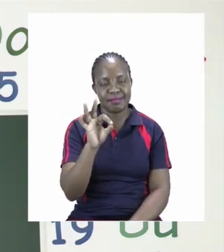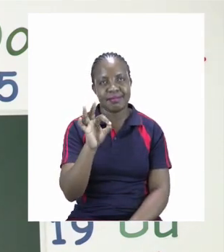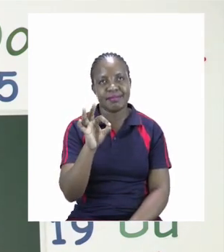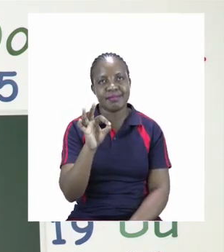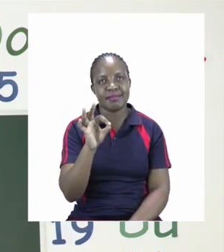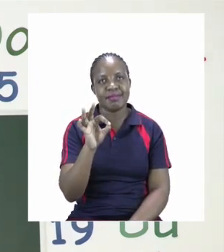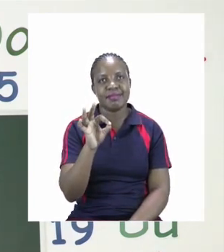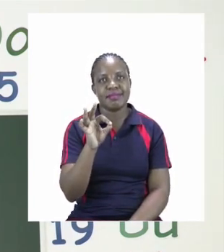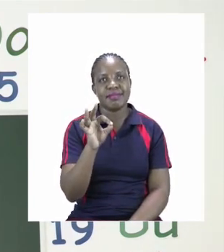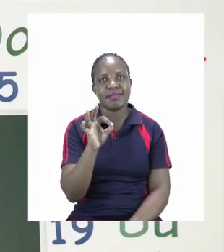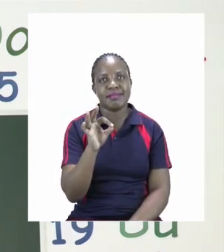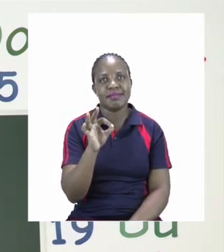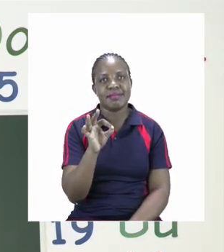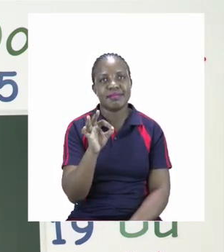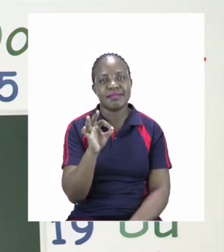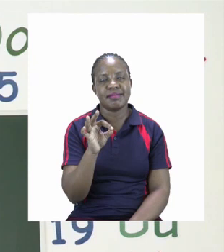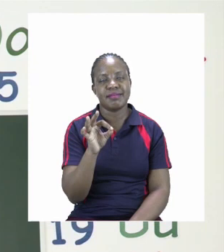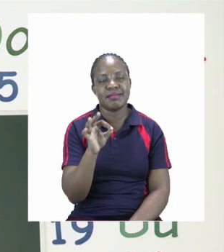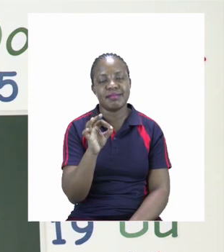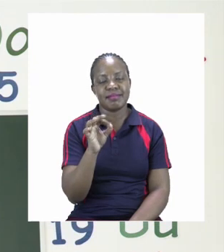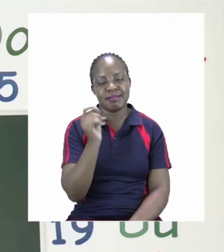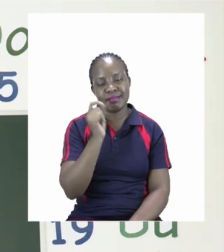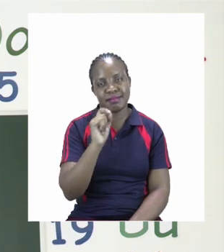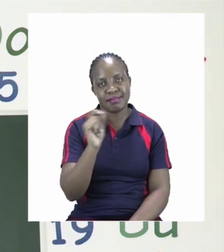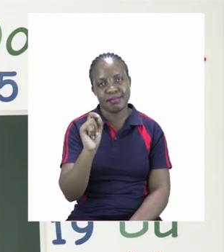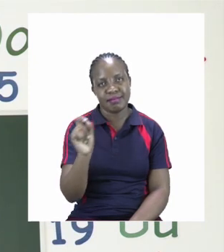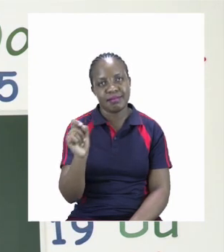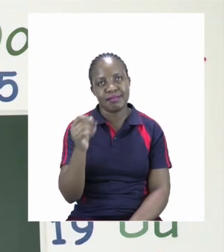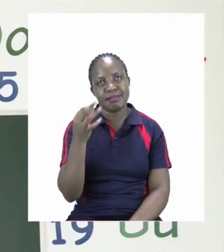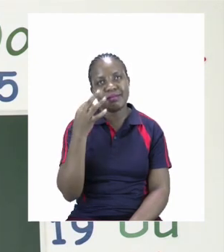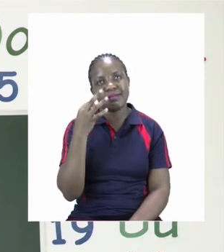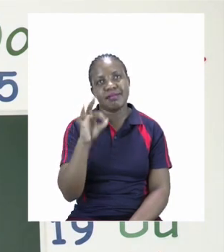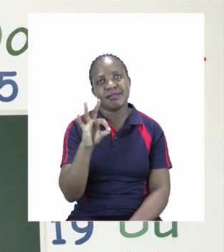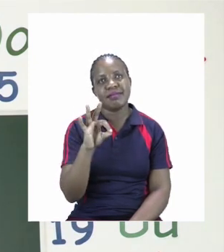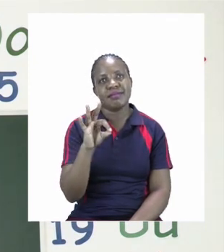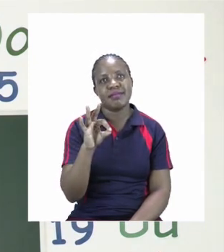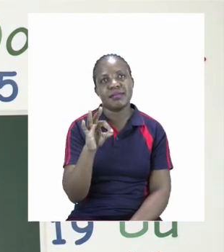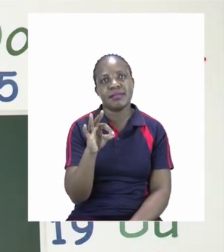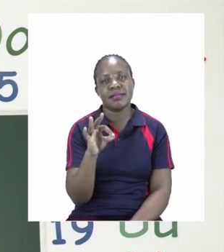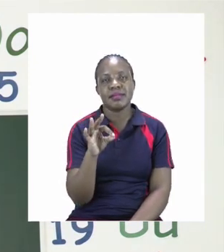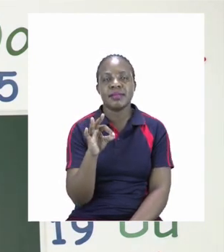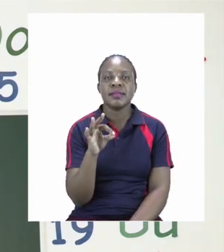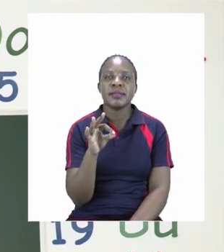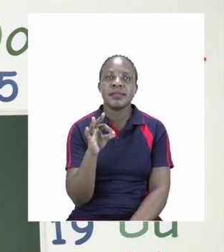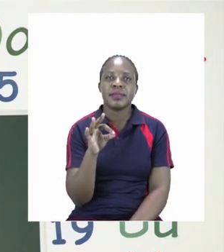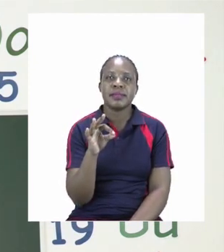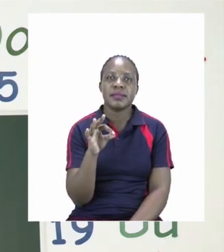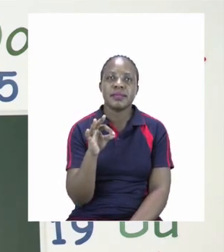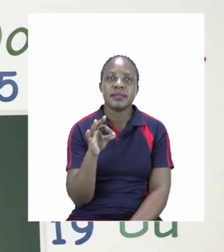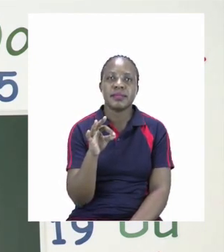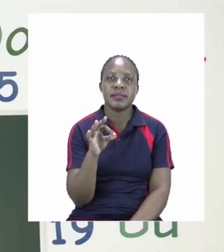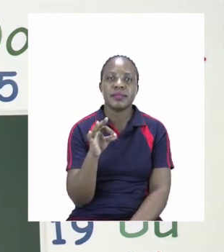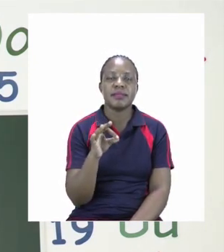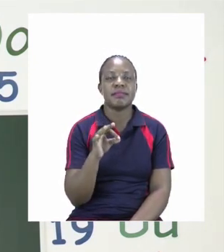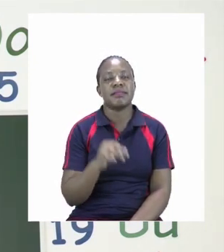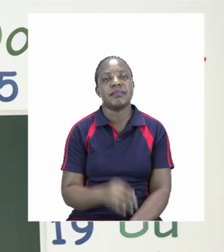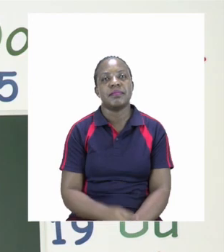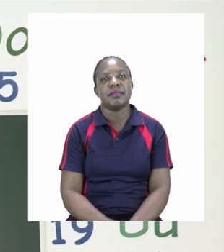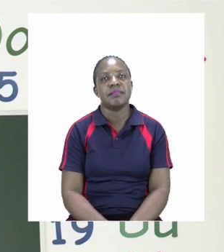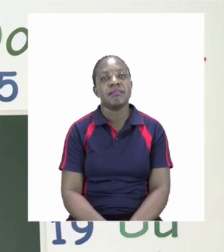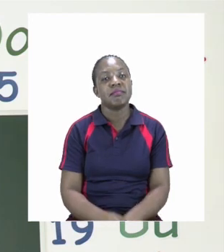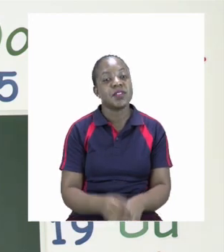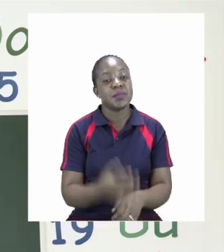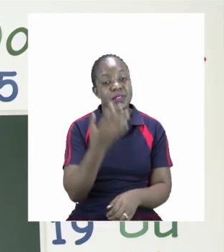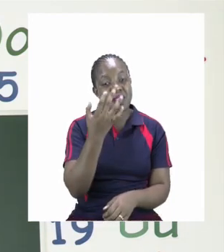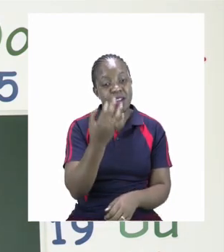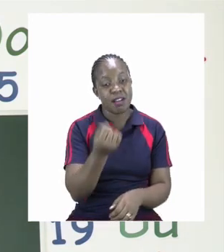9. So the next one is 9. There we go.